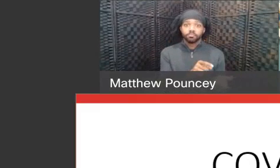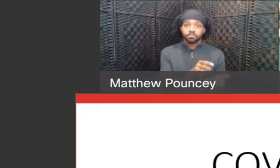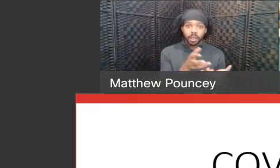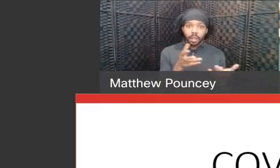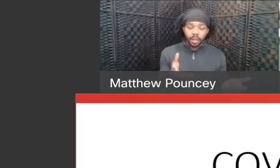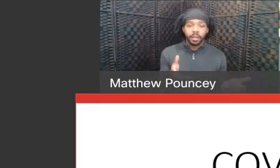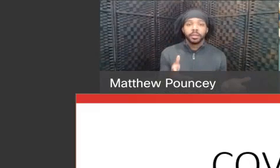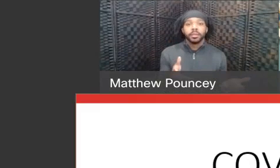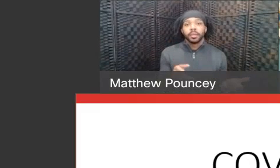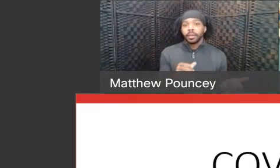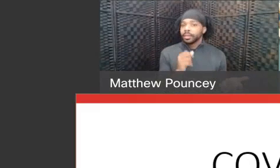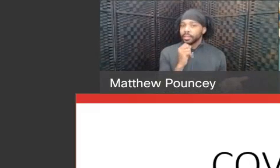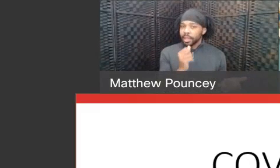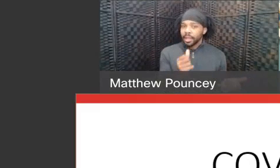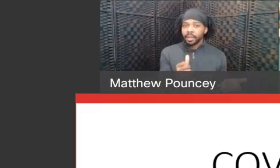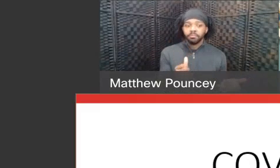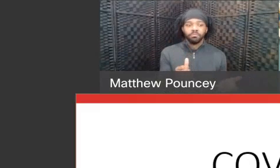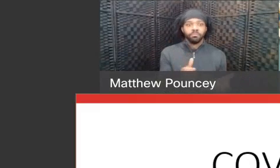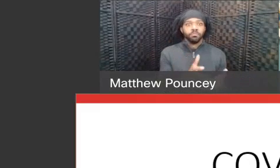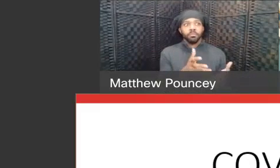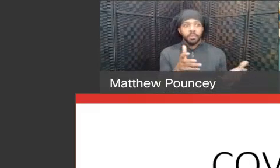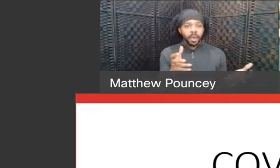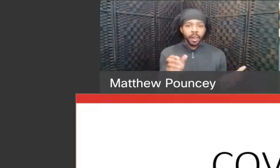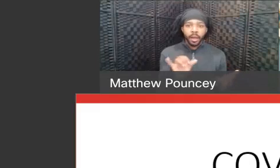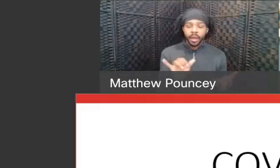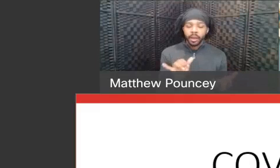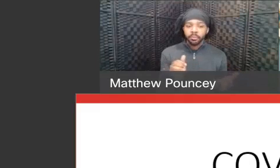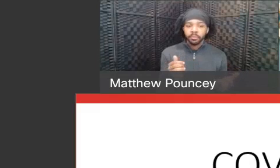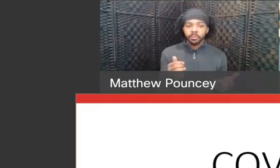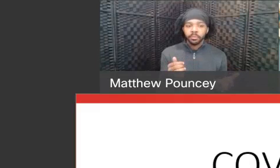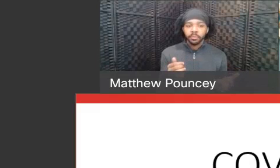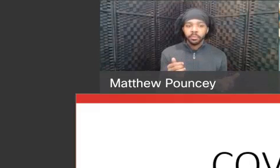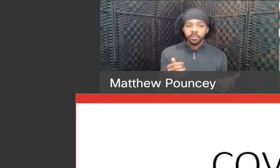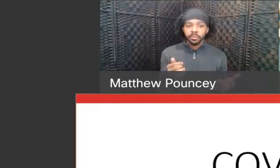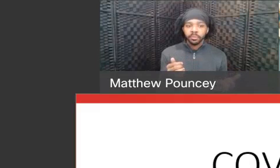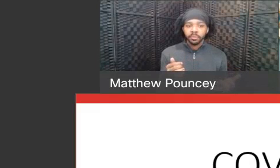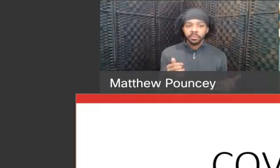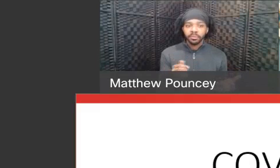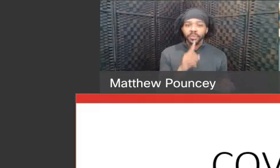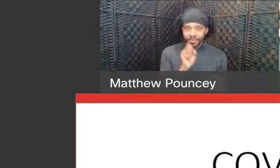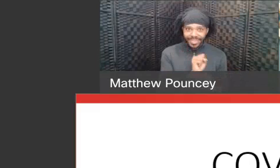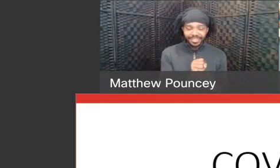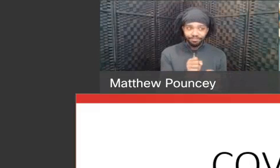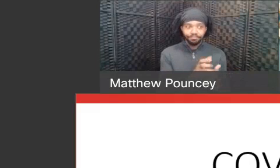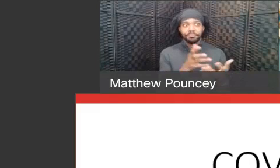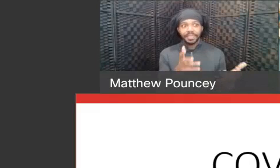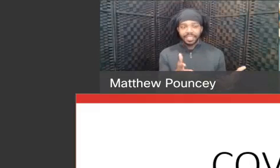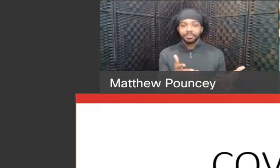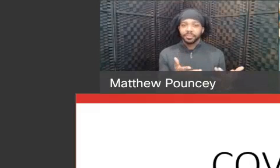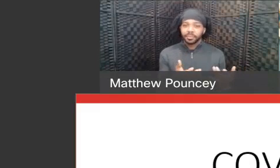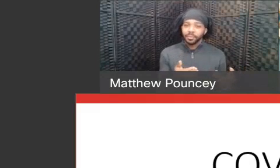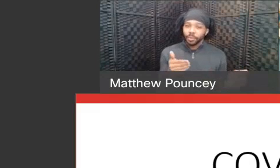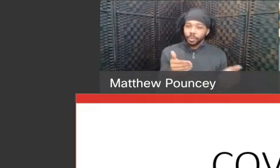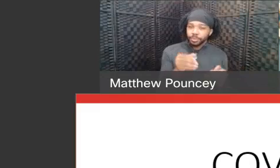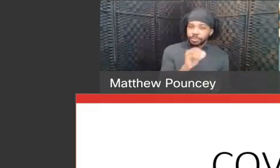big, it's not as big as the it's actually getting closer now to the percentage. The